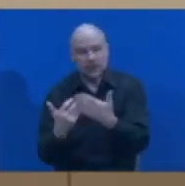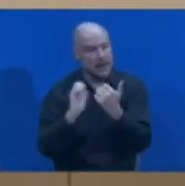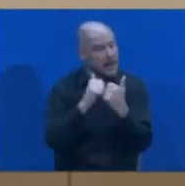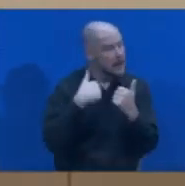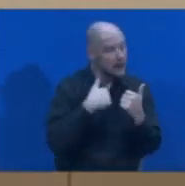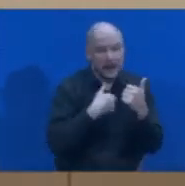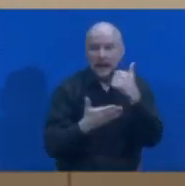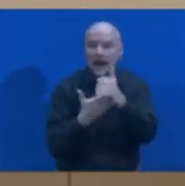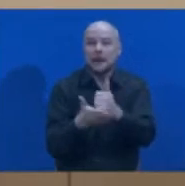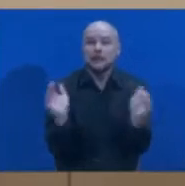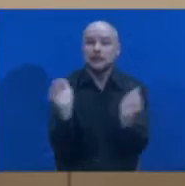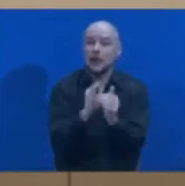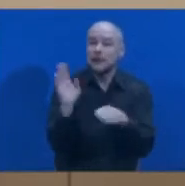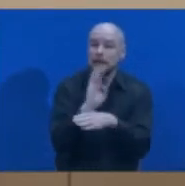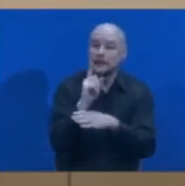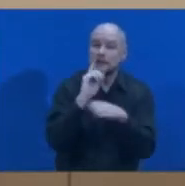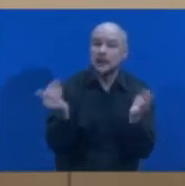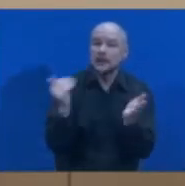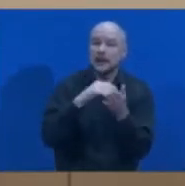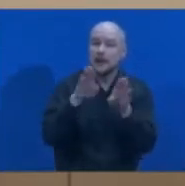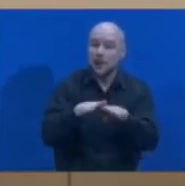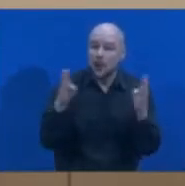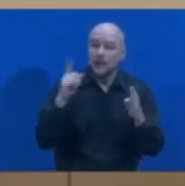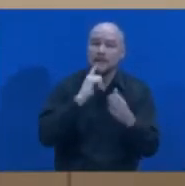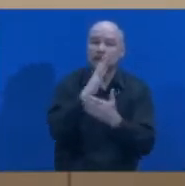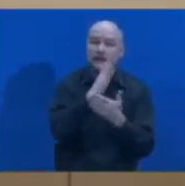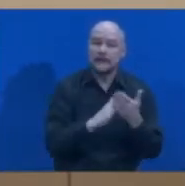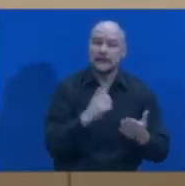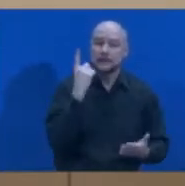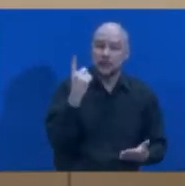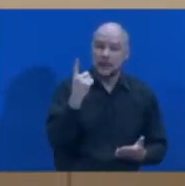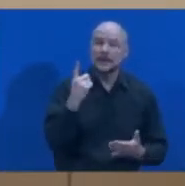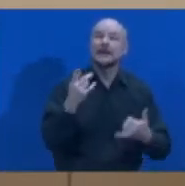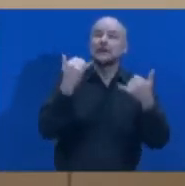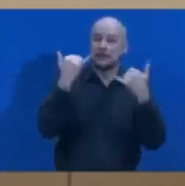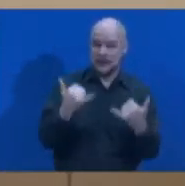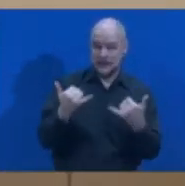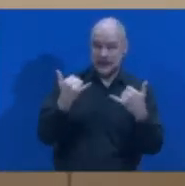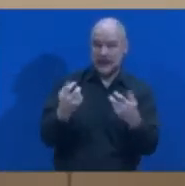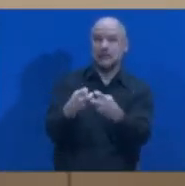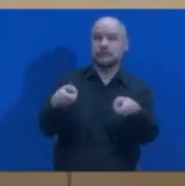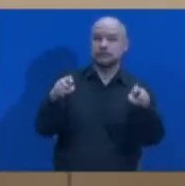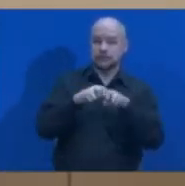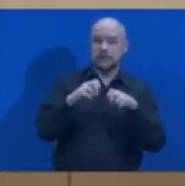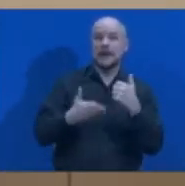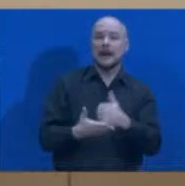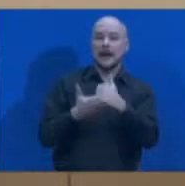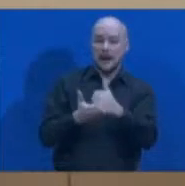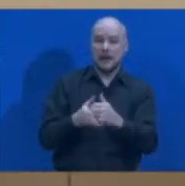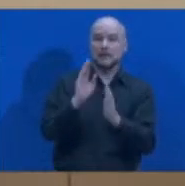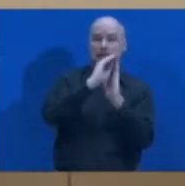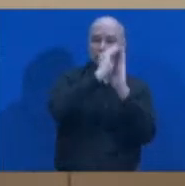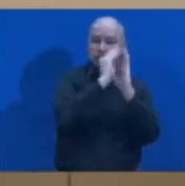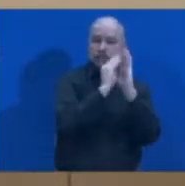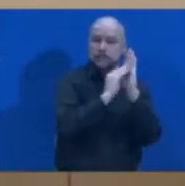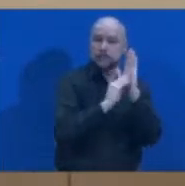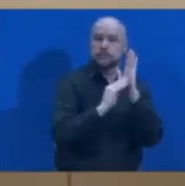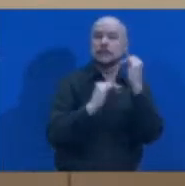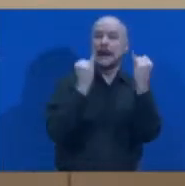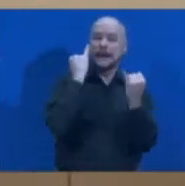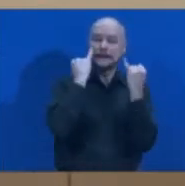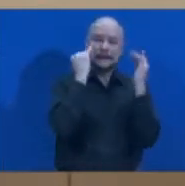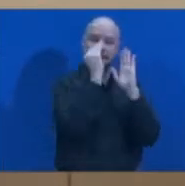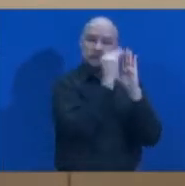particularly small retailers to reopen safely in phase 1. We're in the process right now of preparing a toolkit that will help